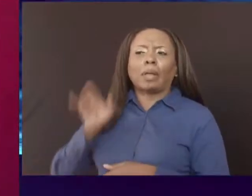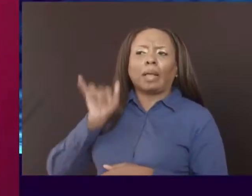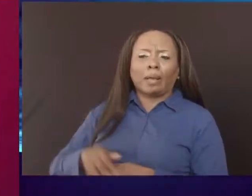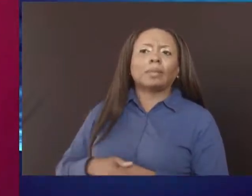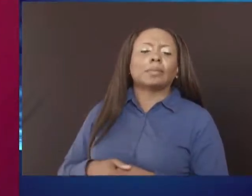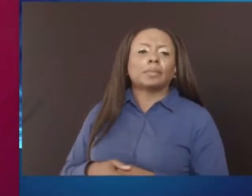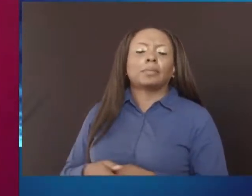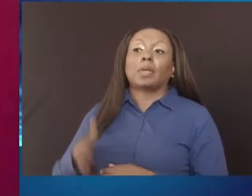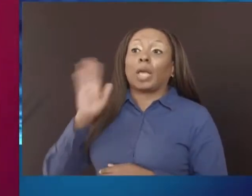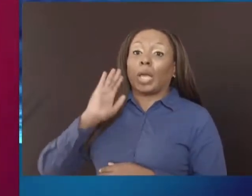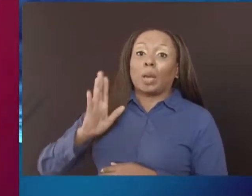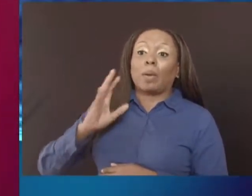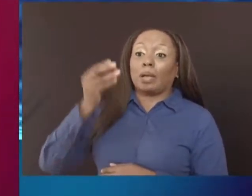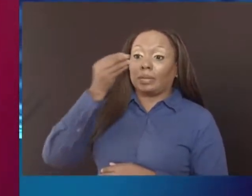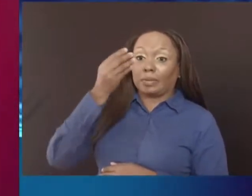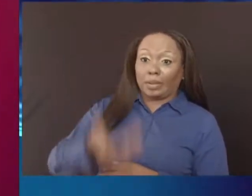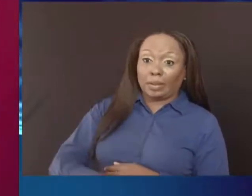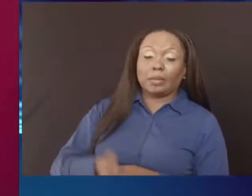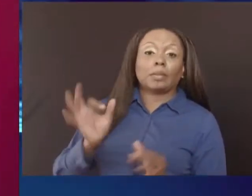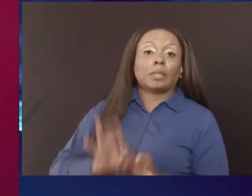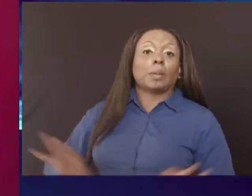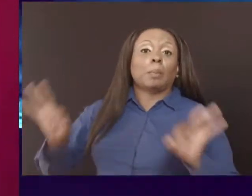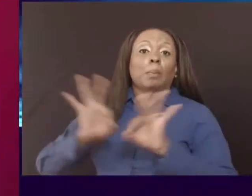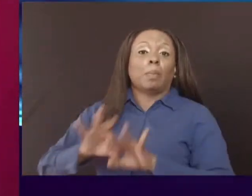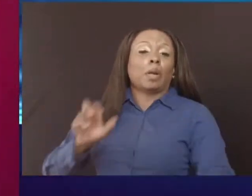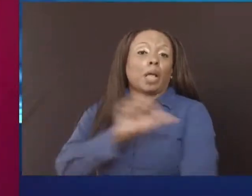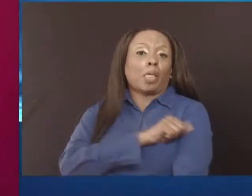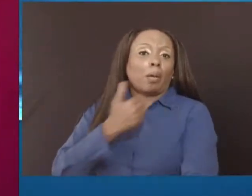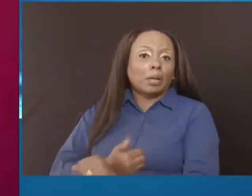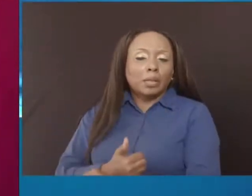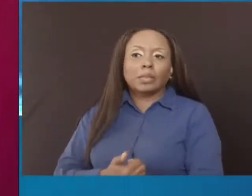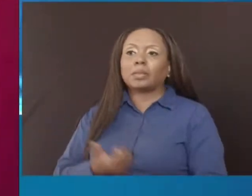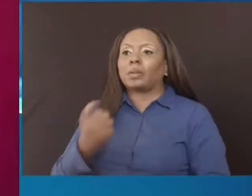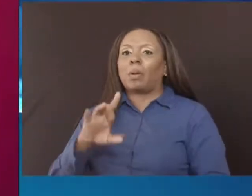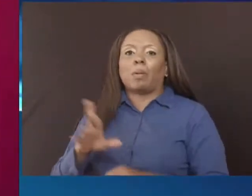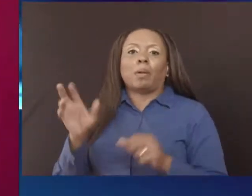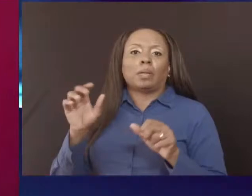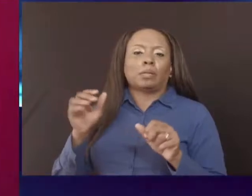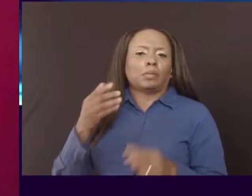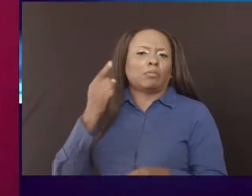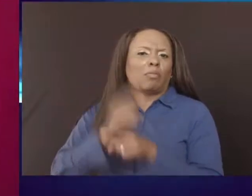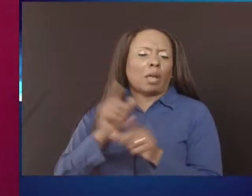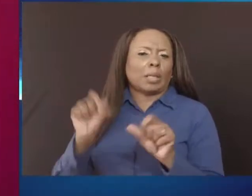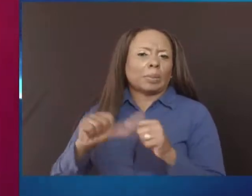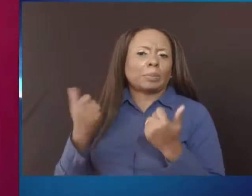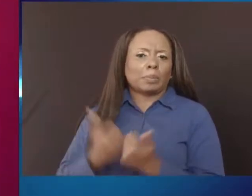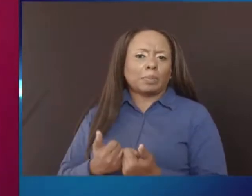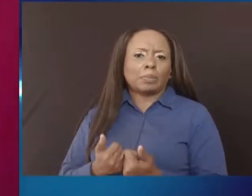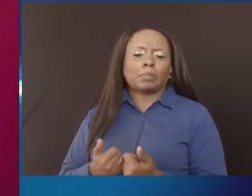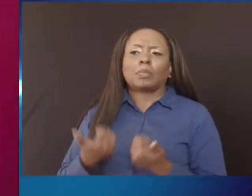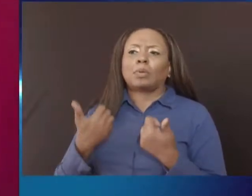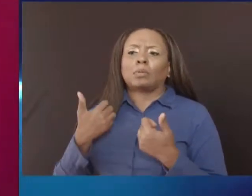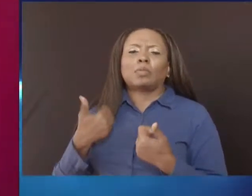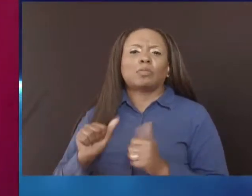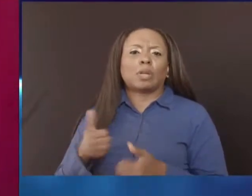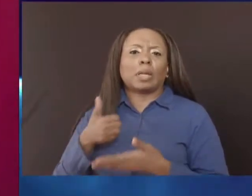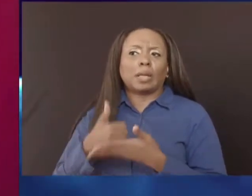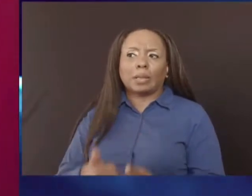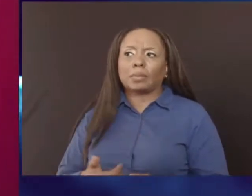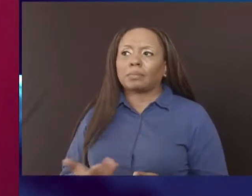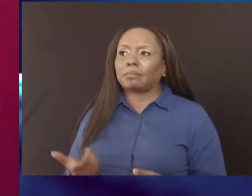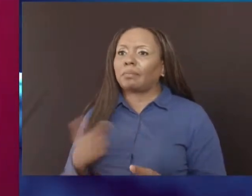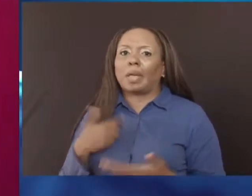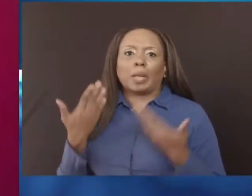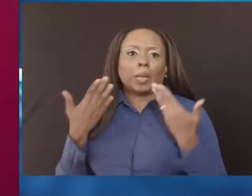made aware would contact the relevant department or agency, because we can go in and we can do something in that case. I don't know if